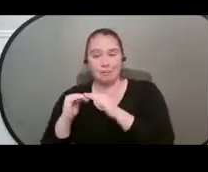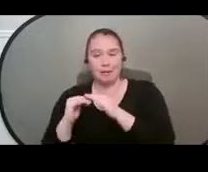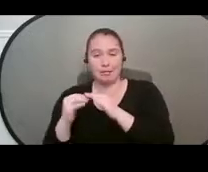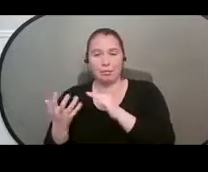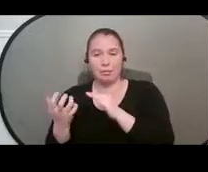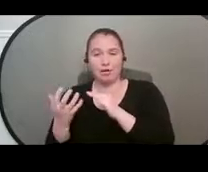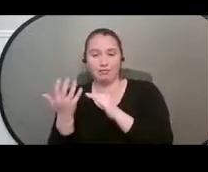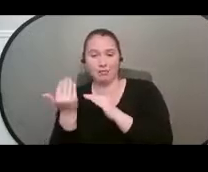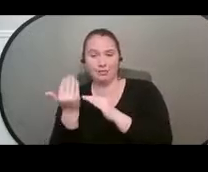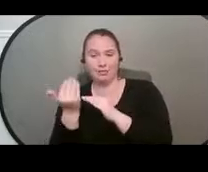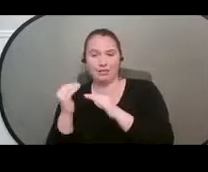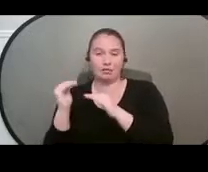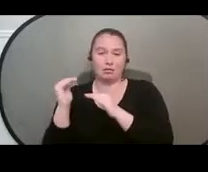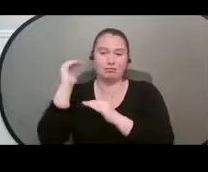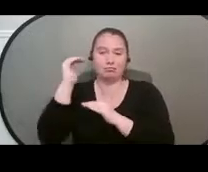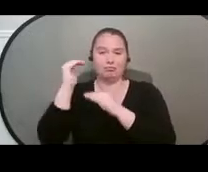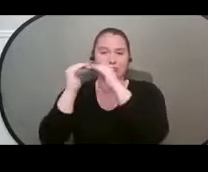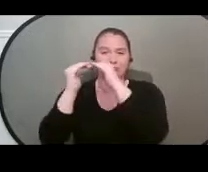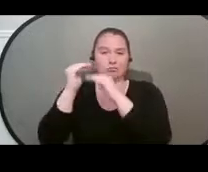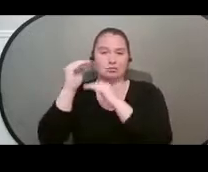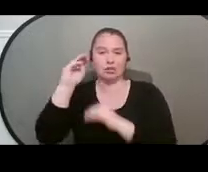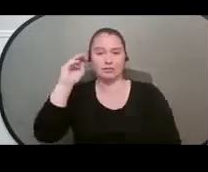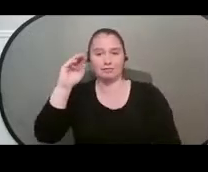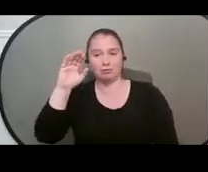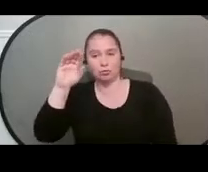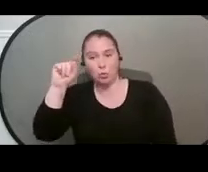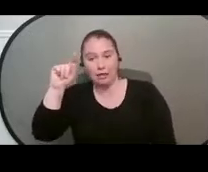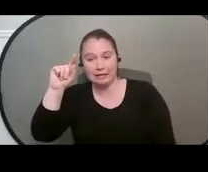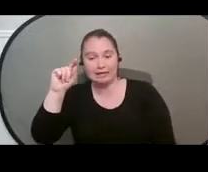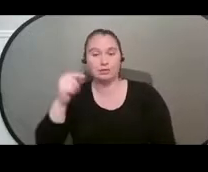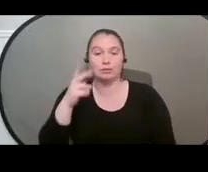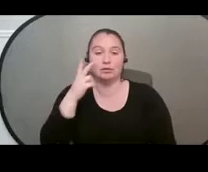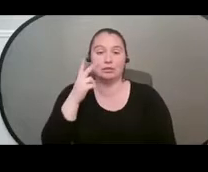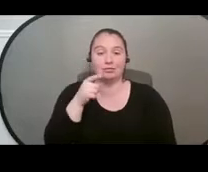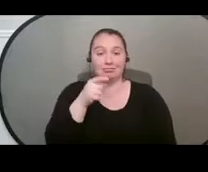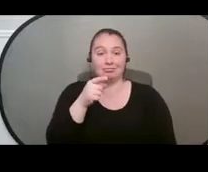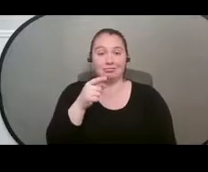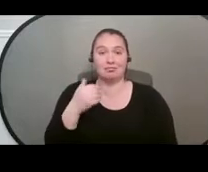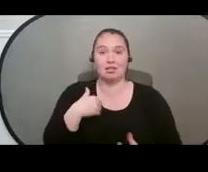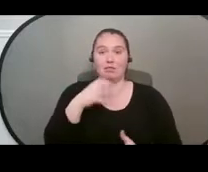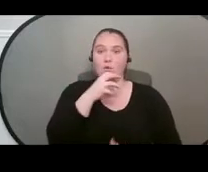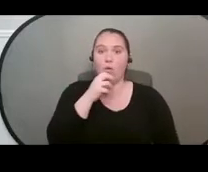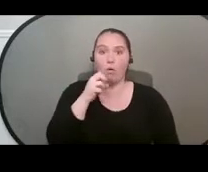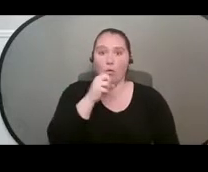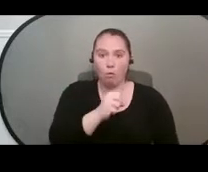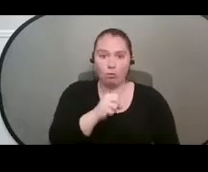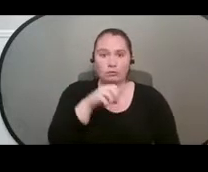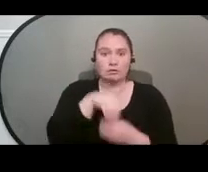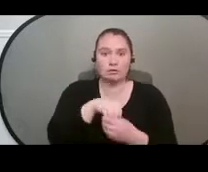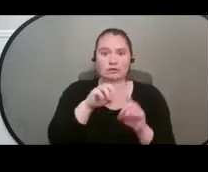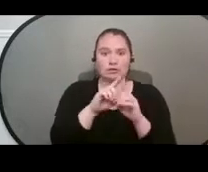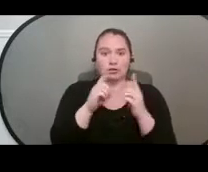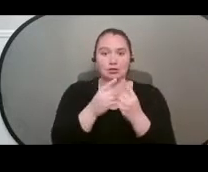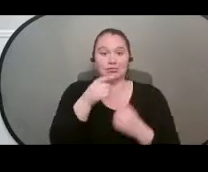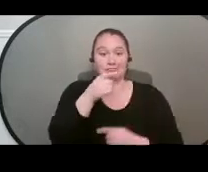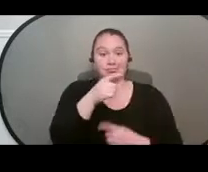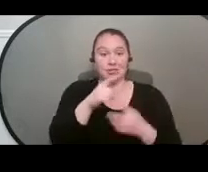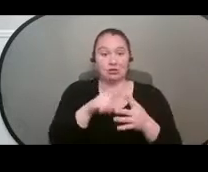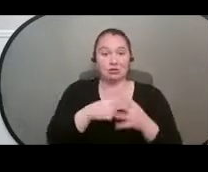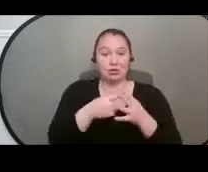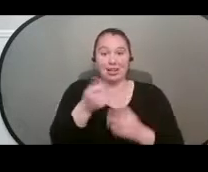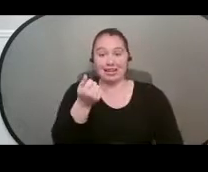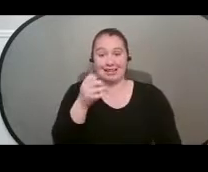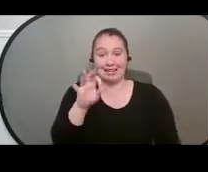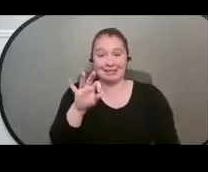site. And then as we look inside the building, this has some of the oldest facilities within the district, starting in 1910, then